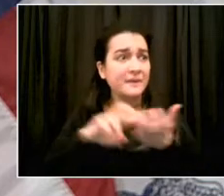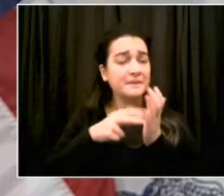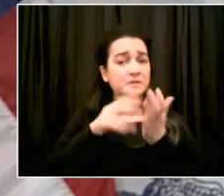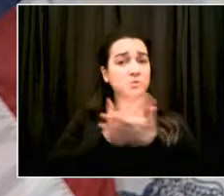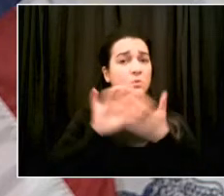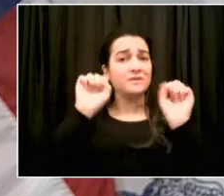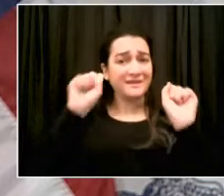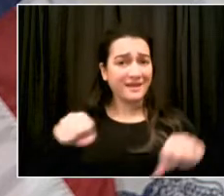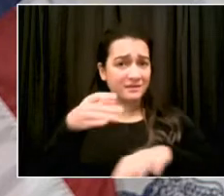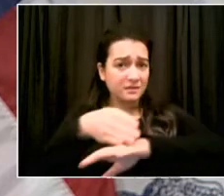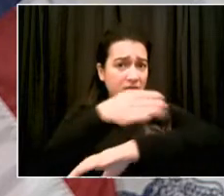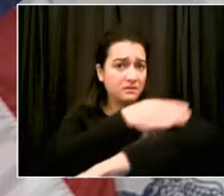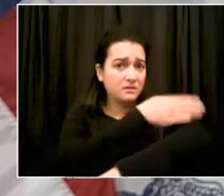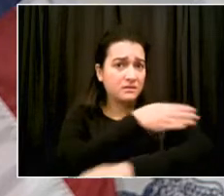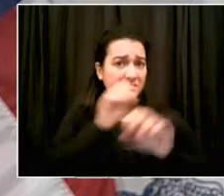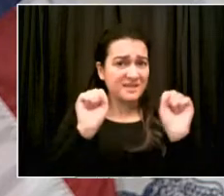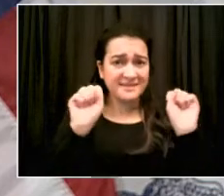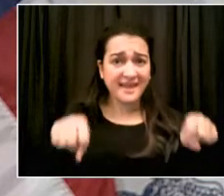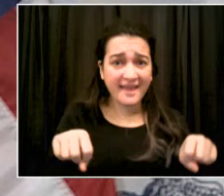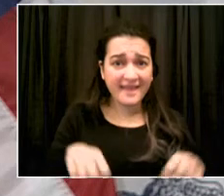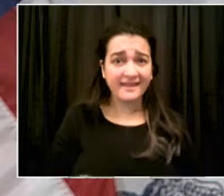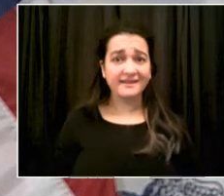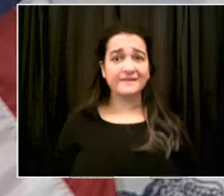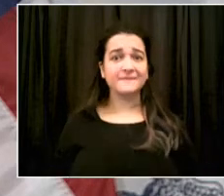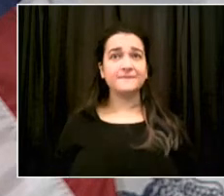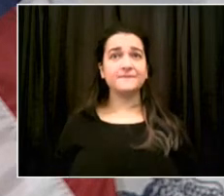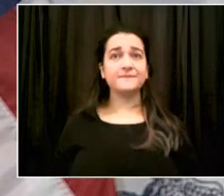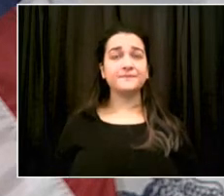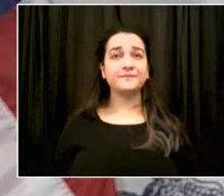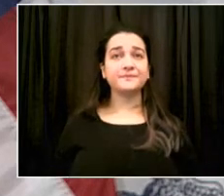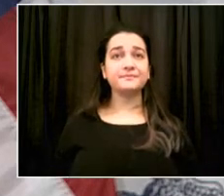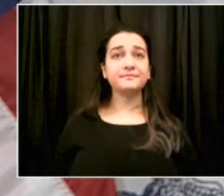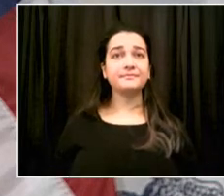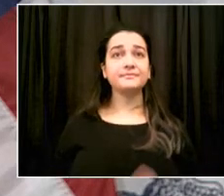September. The facts keep speaking for themselves.